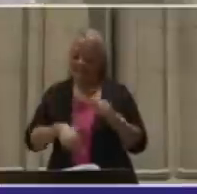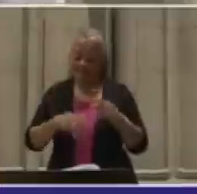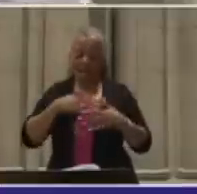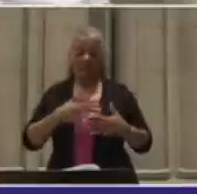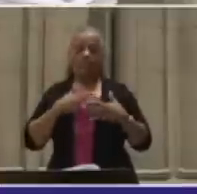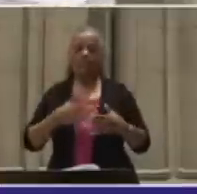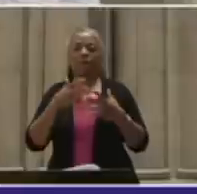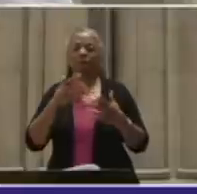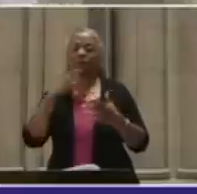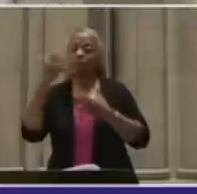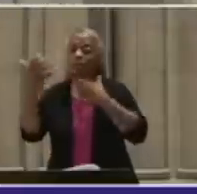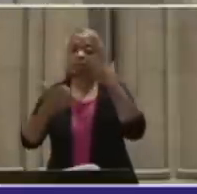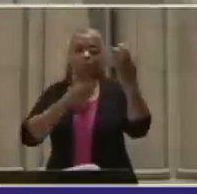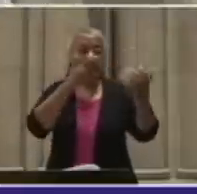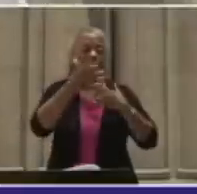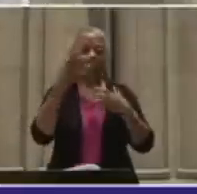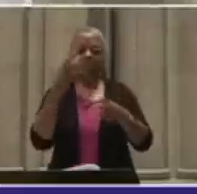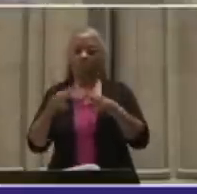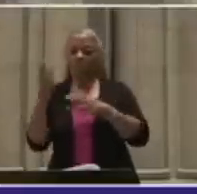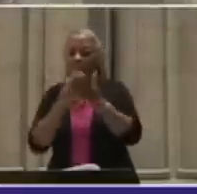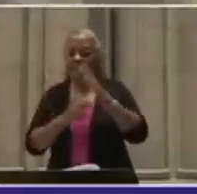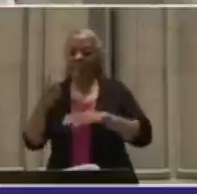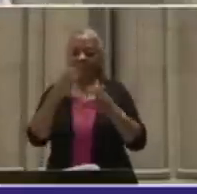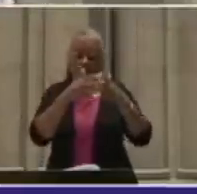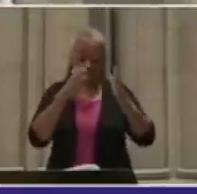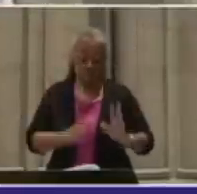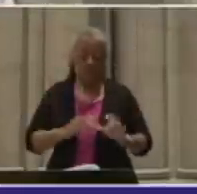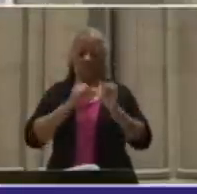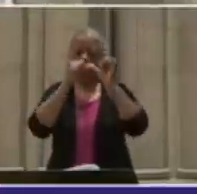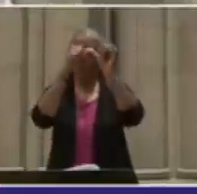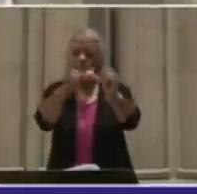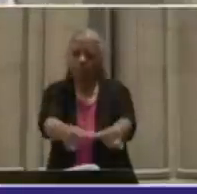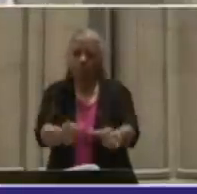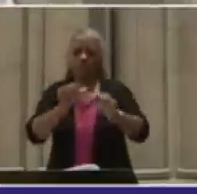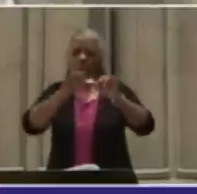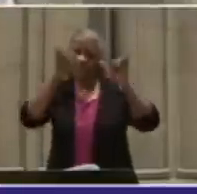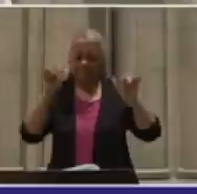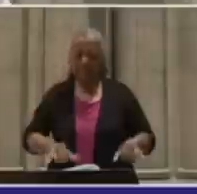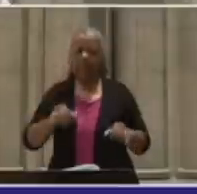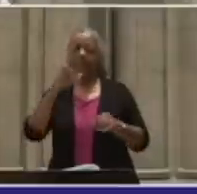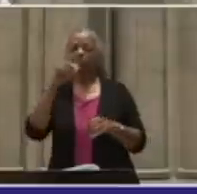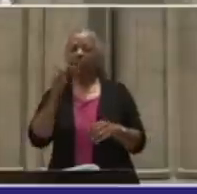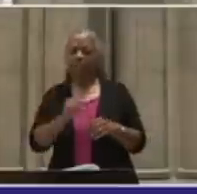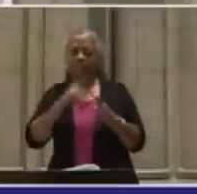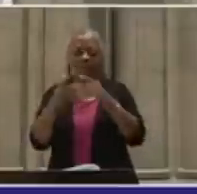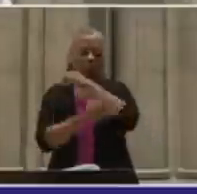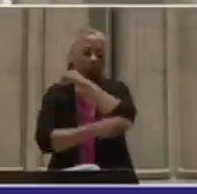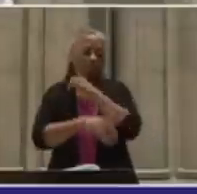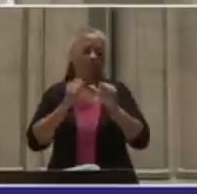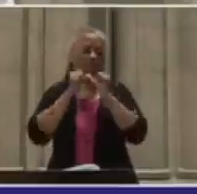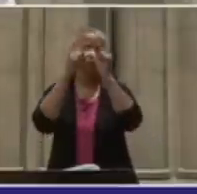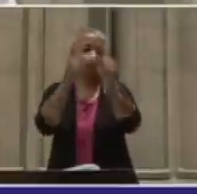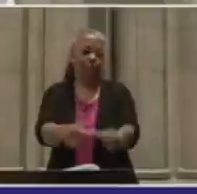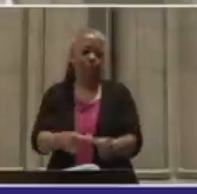breathe," called out in compelling shorthand America's enduring systemic racism and poverty that